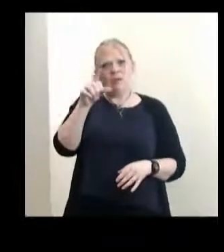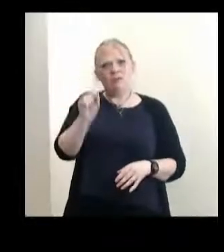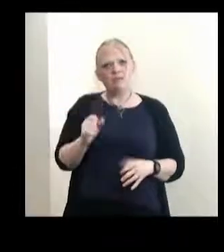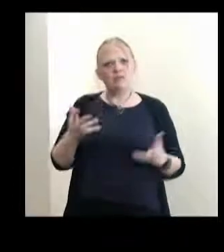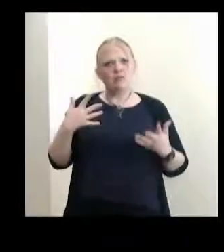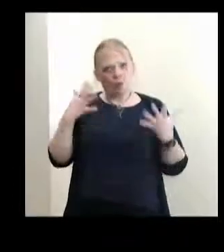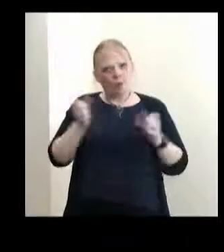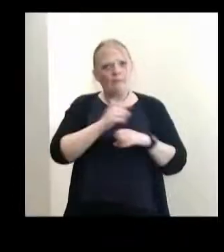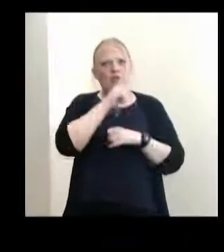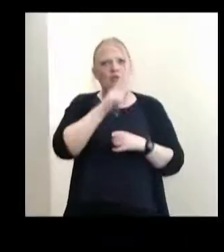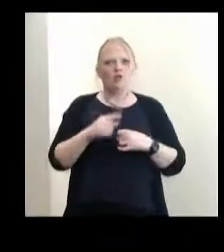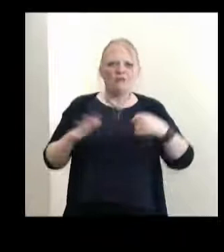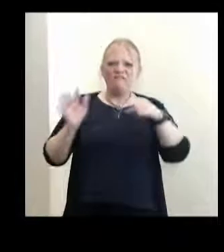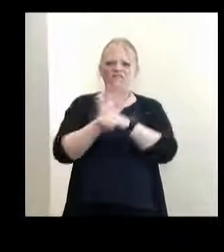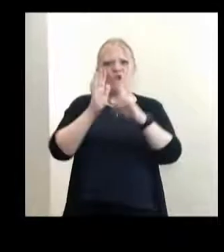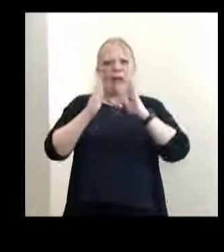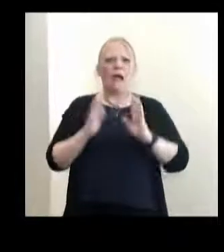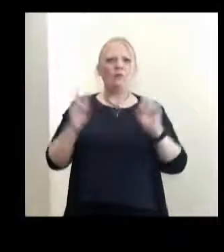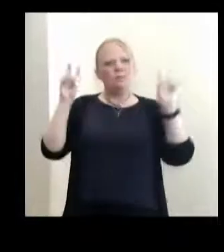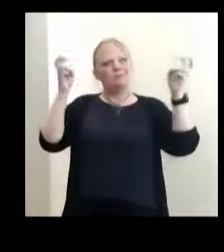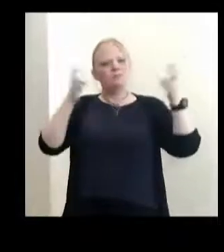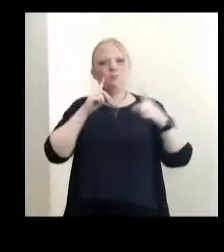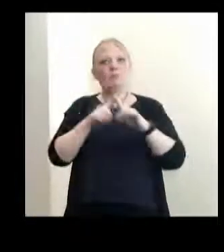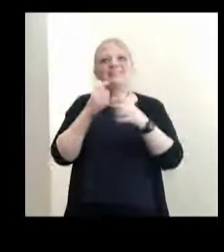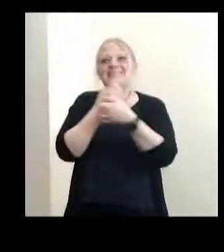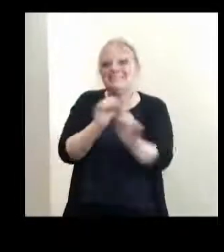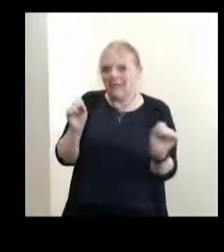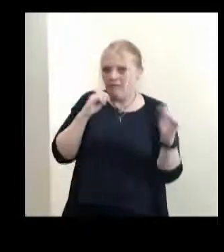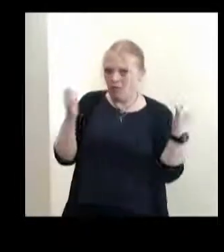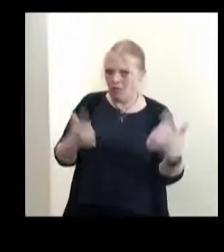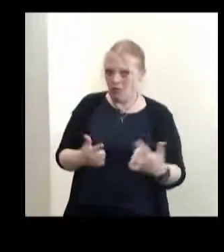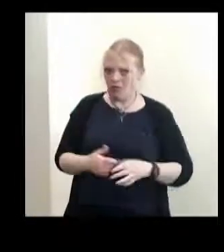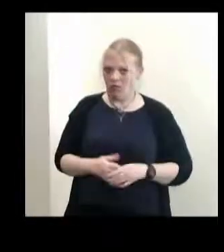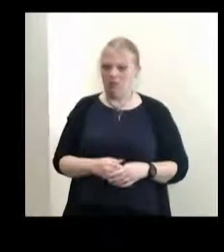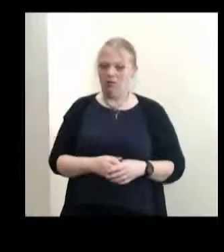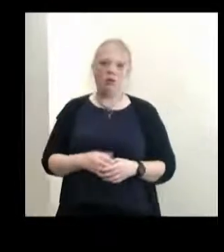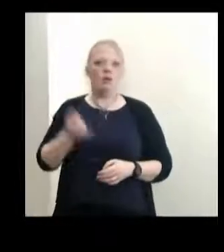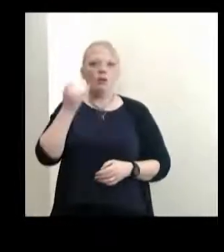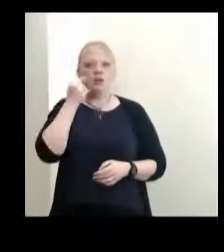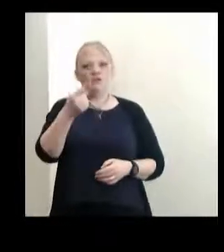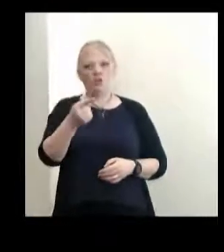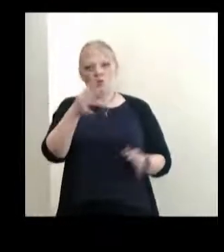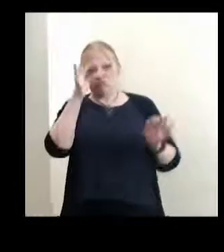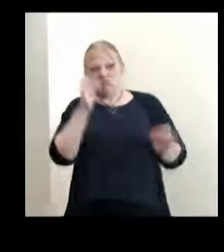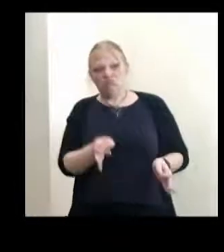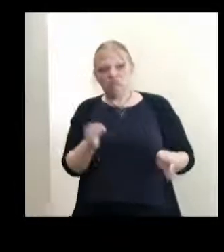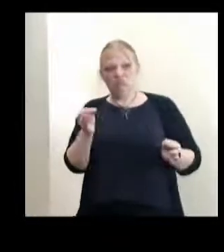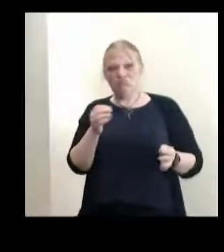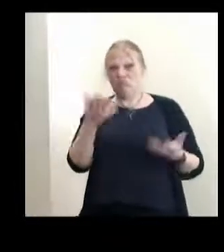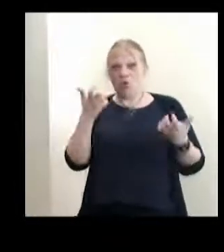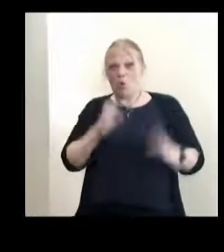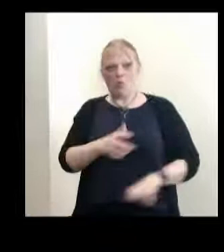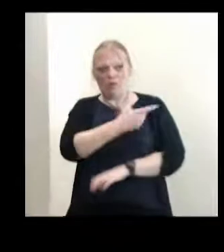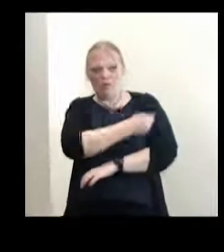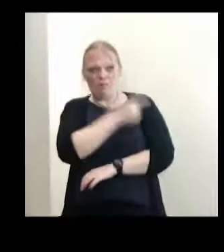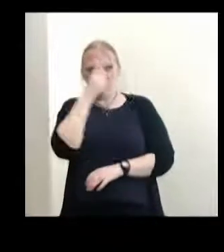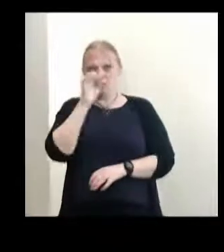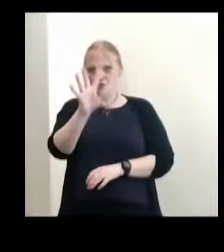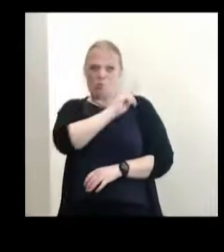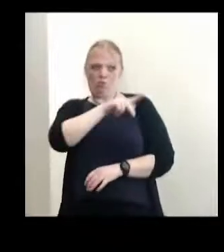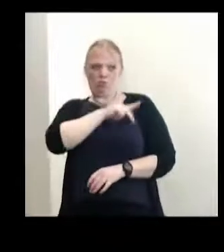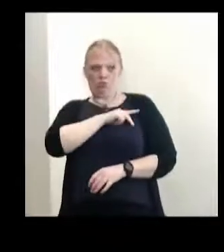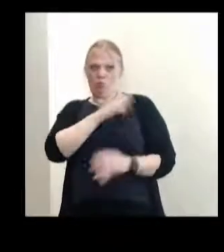we want to ensure it's a full house, but it's a safe house for all. And if you elect not to get vaccinated because of your own personal